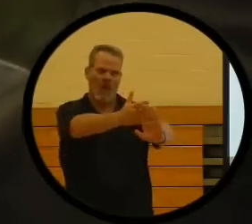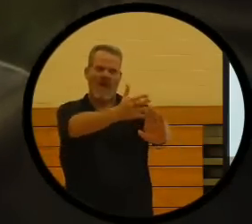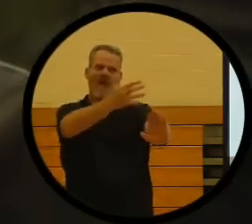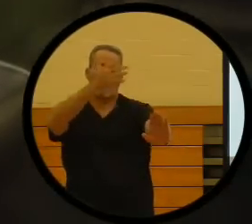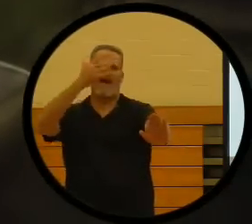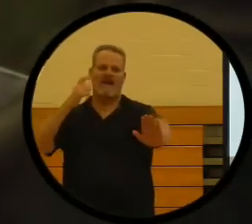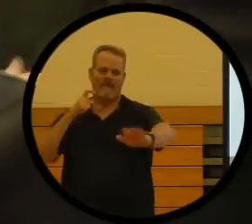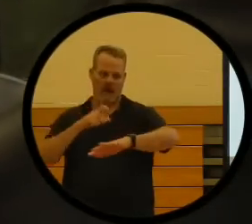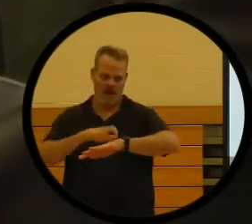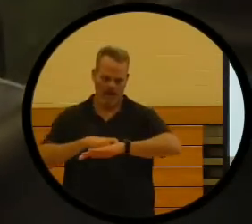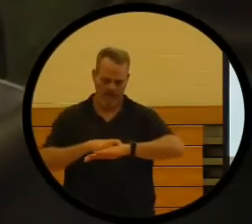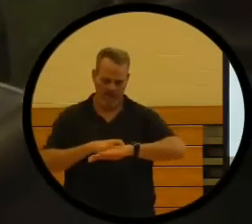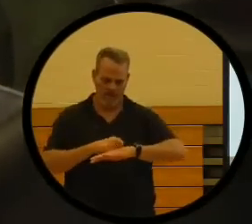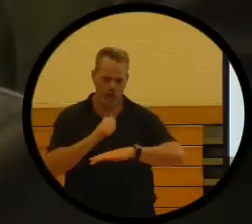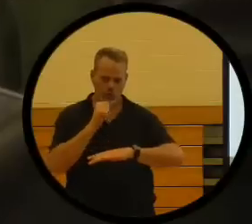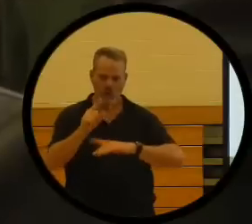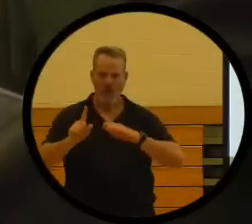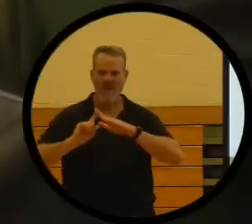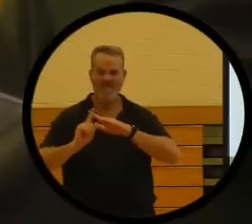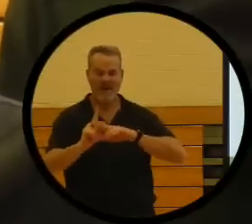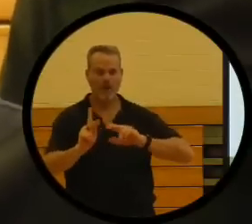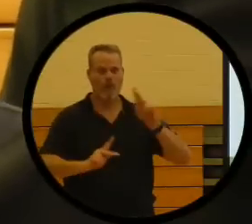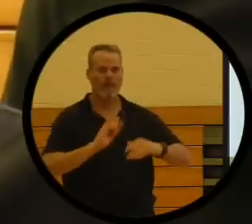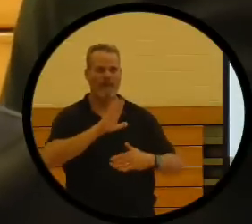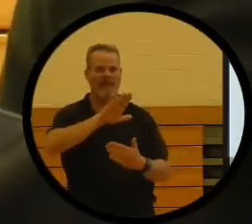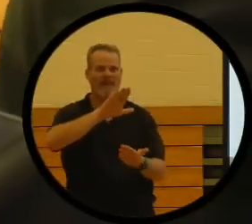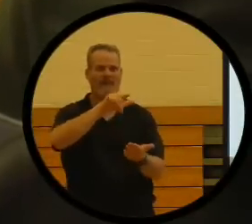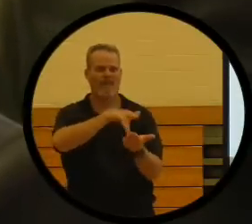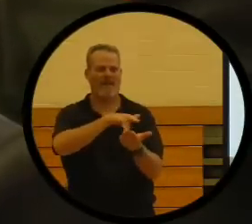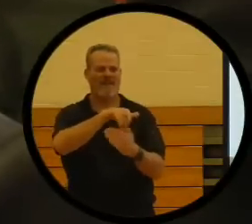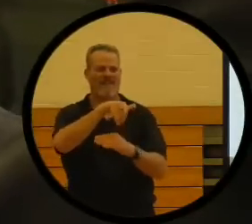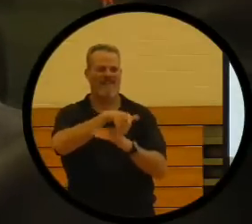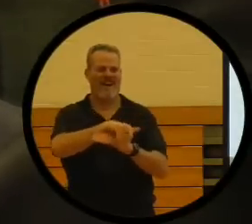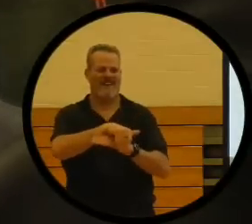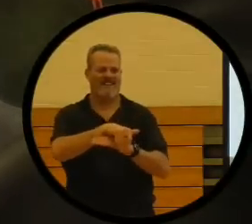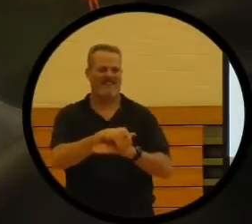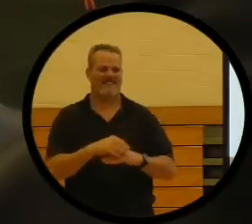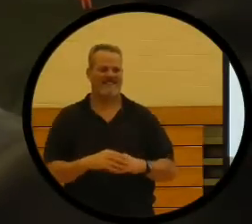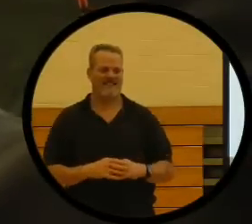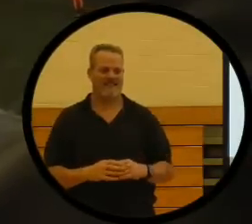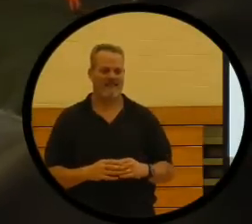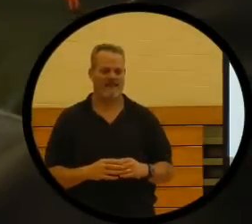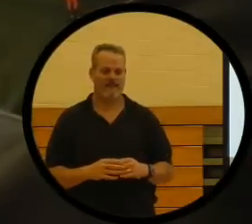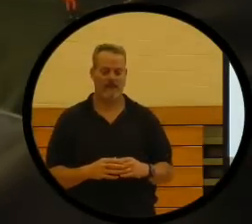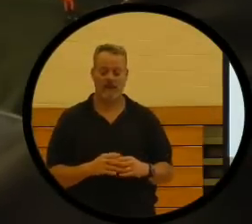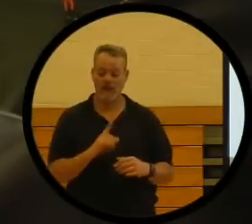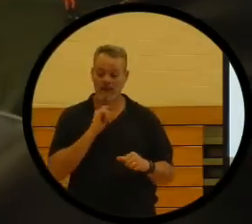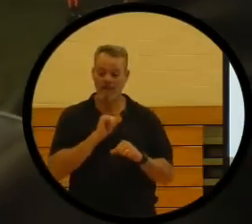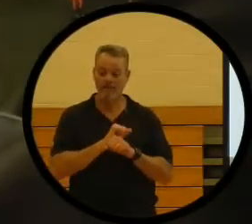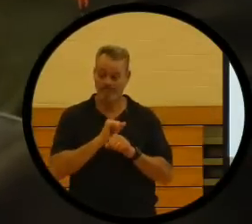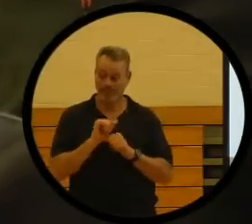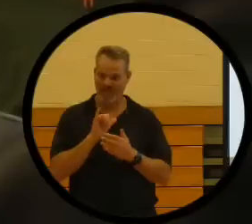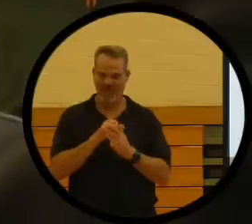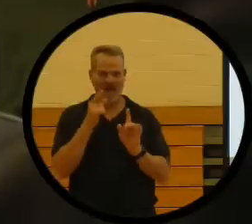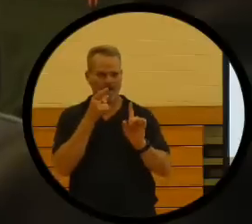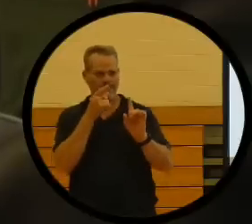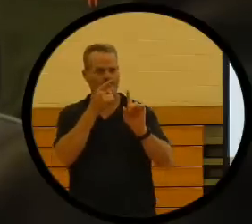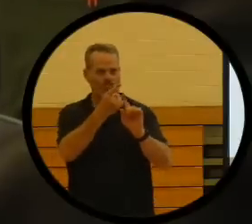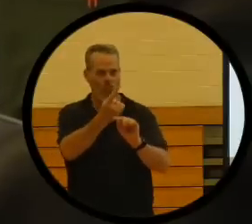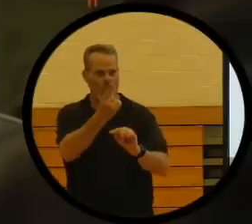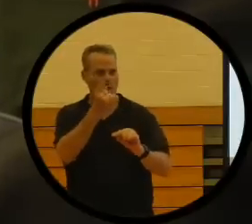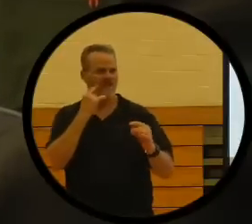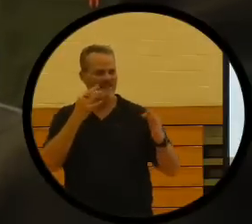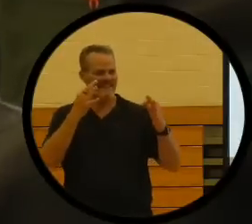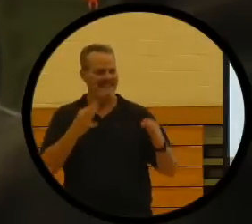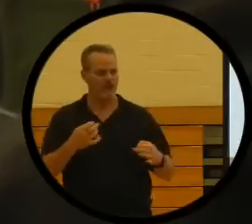that we're not evacuating people in the middle of the night. And we actually, that's one of our decisions that